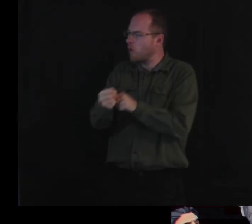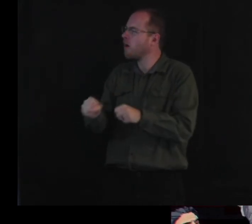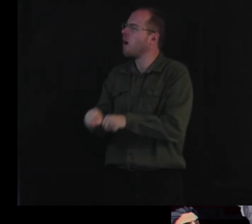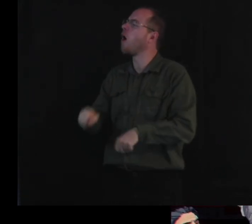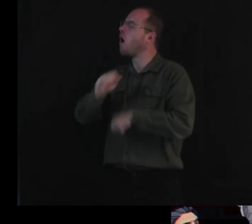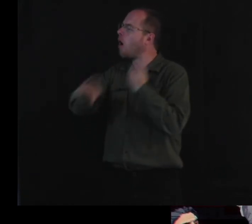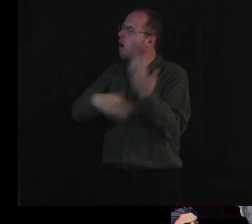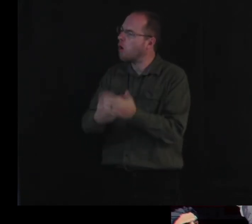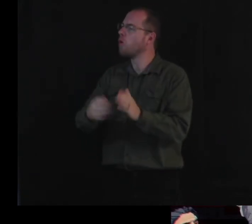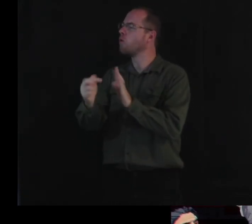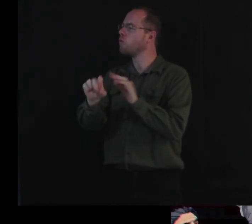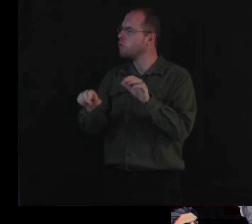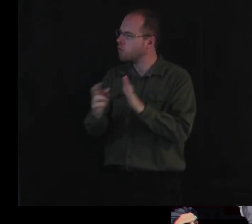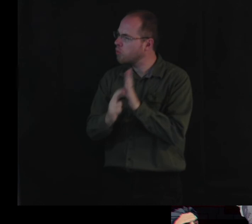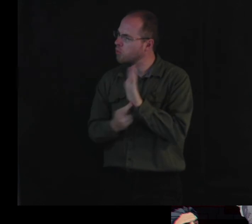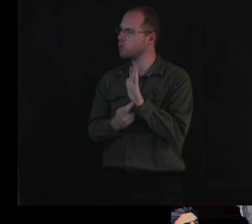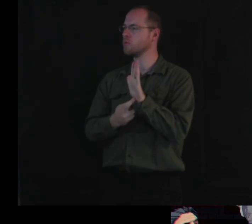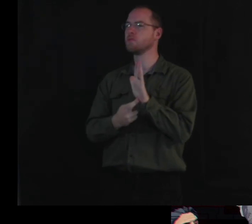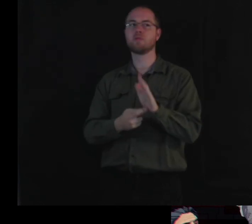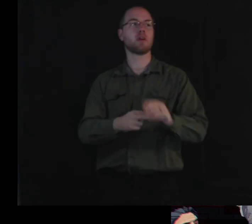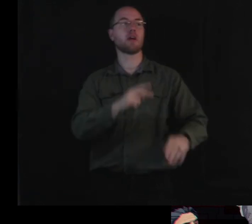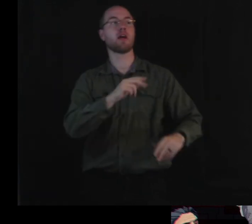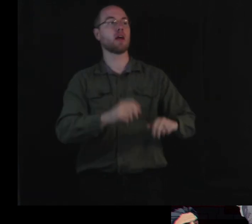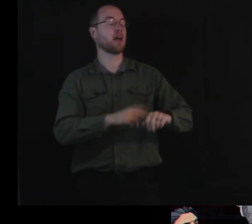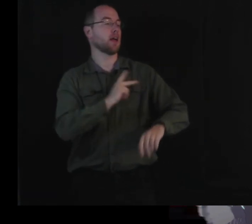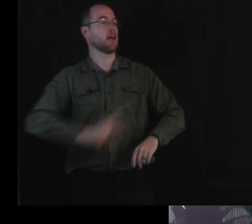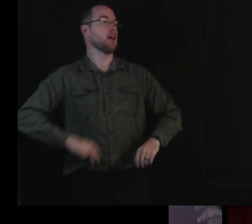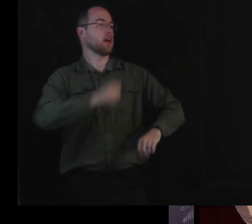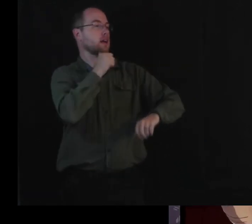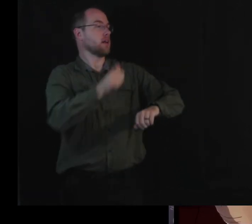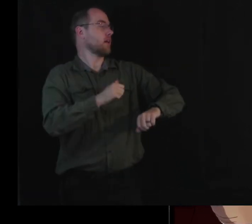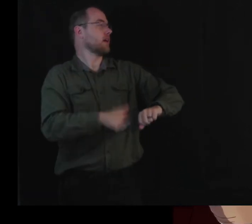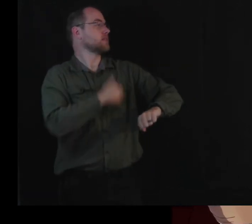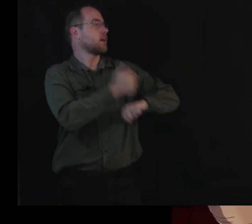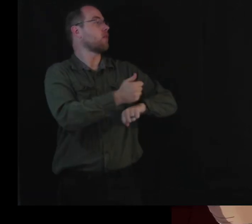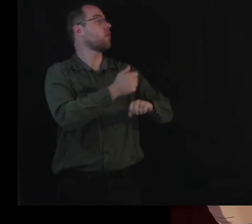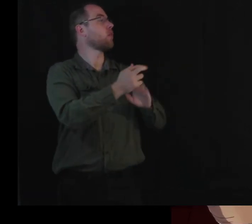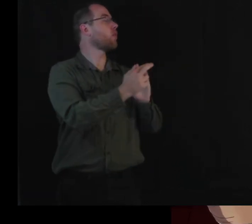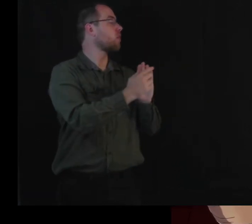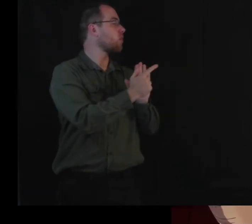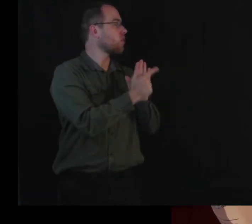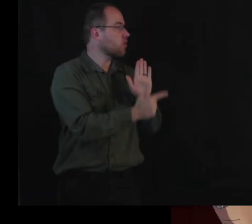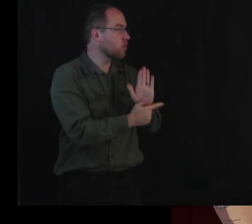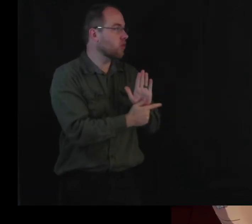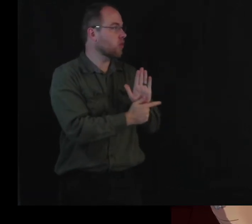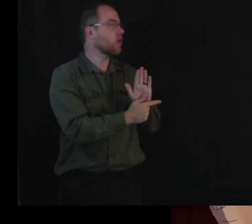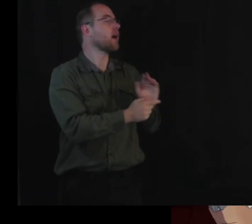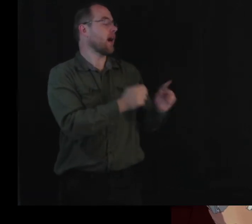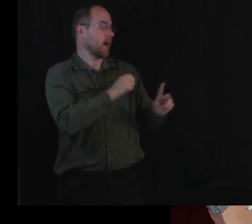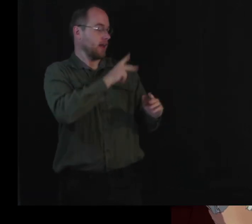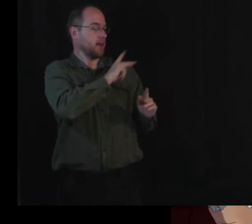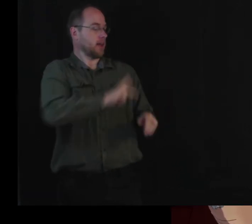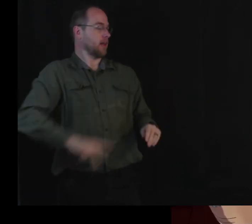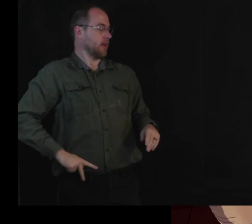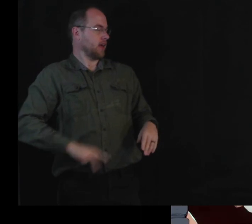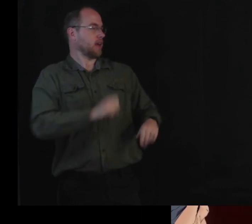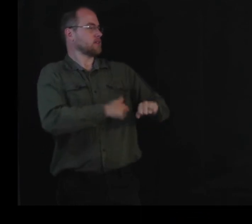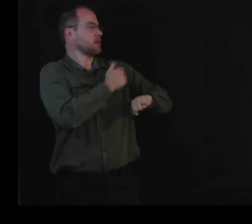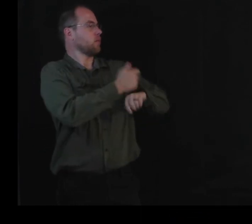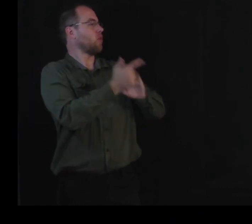set laws. They're not judged by them. I am sure that the new harbor master felt the same